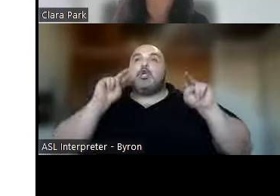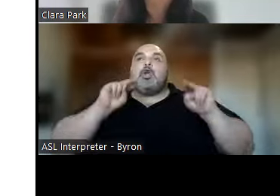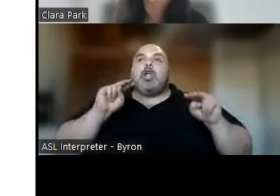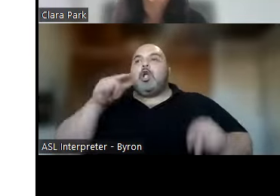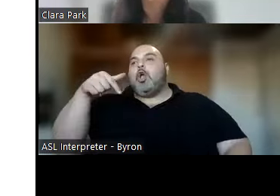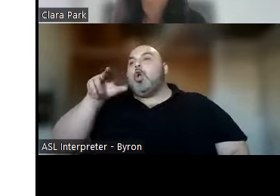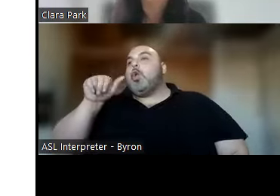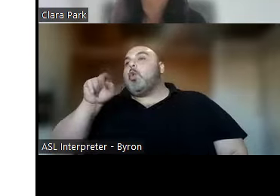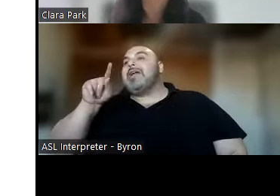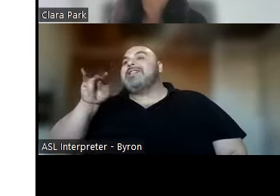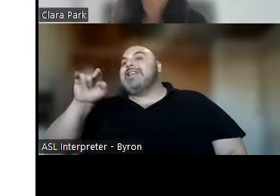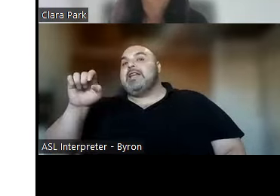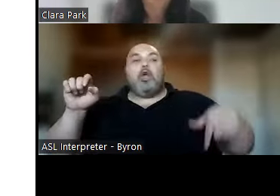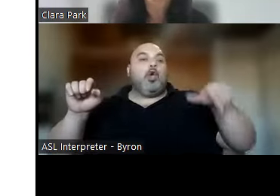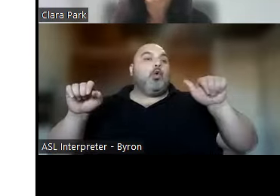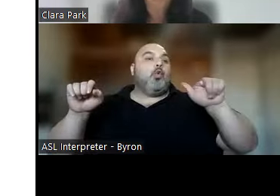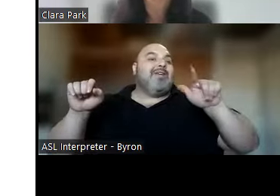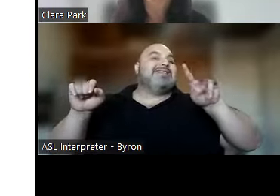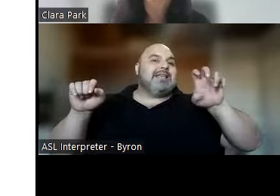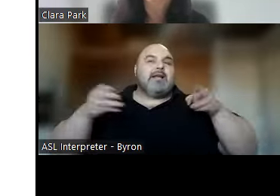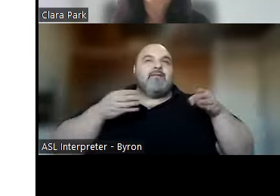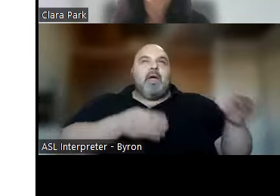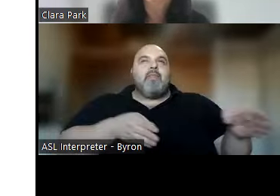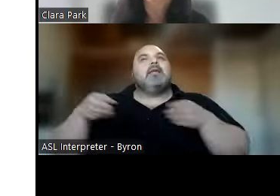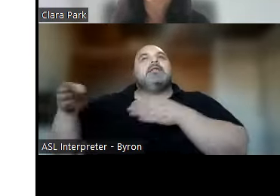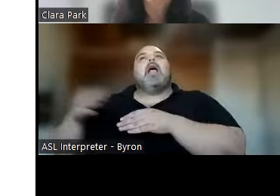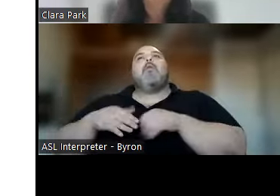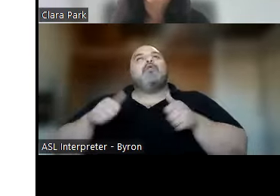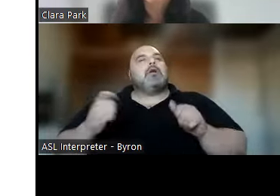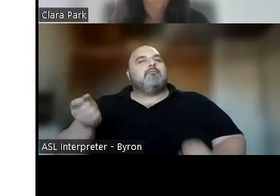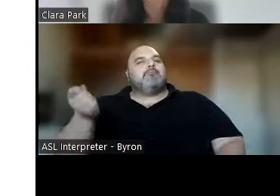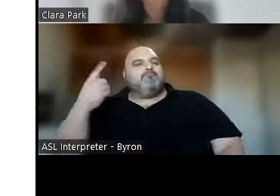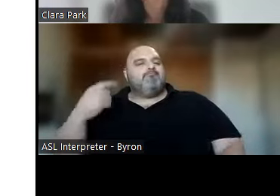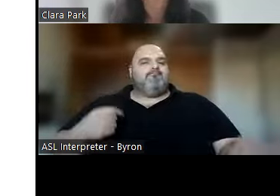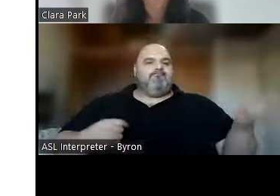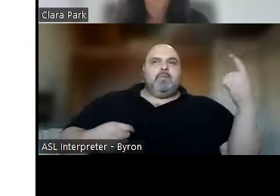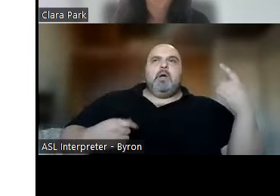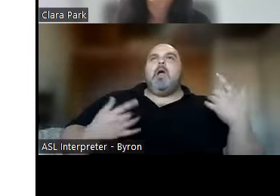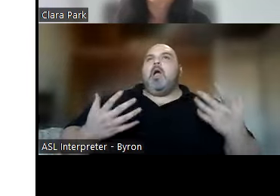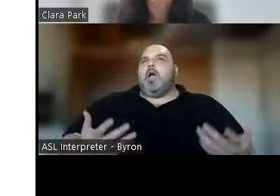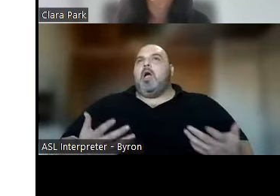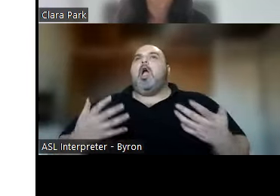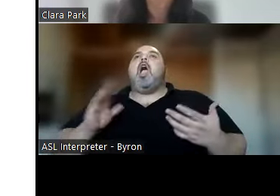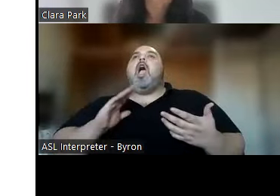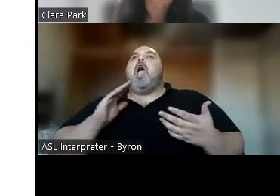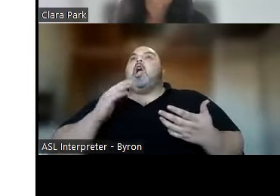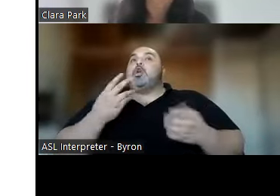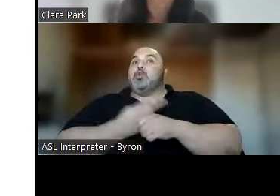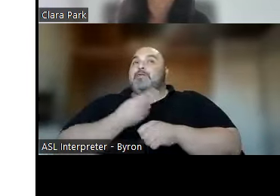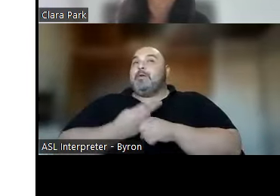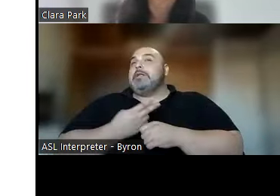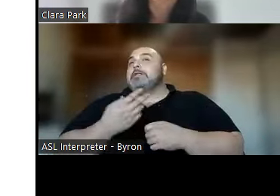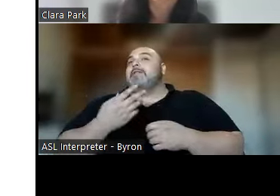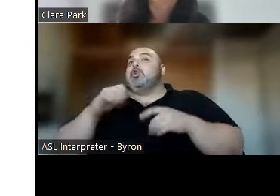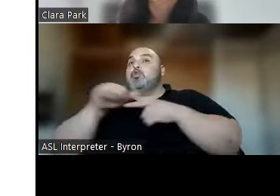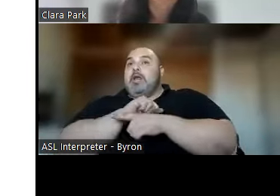as well as qualitative methods. And we're really trying to understand kind of the uptake and usefulness of our training, as well as understanding any